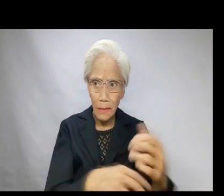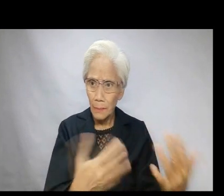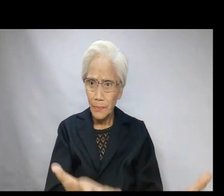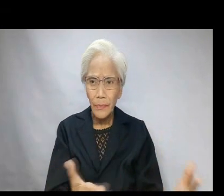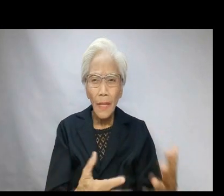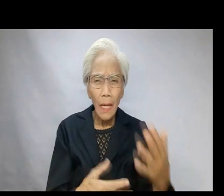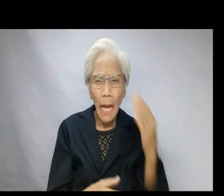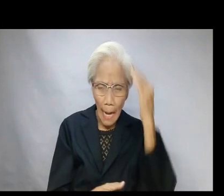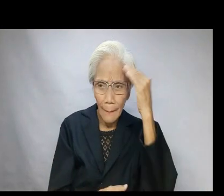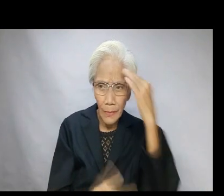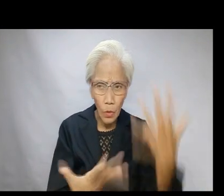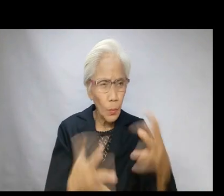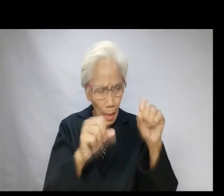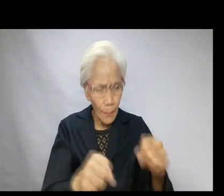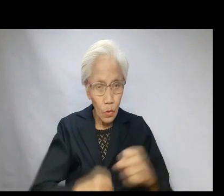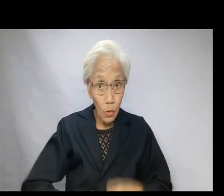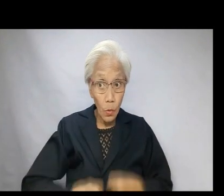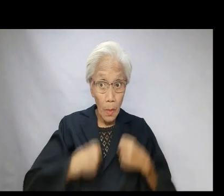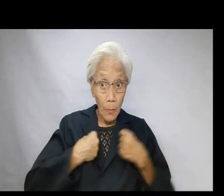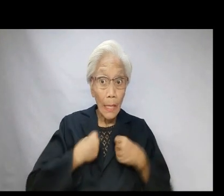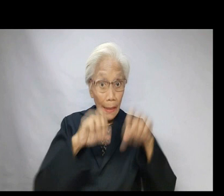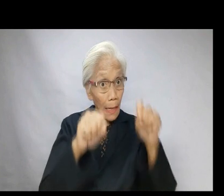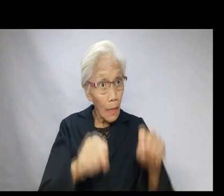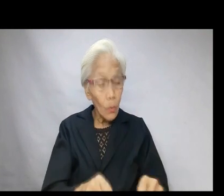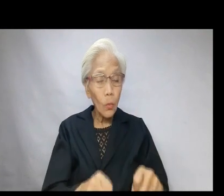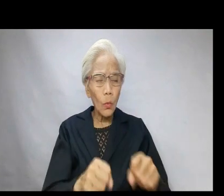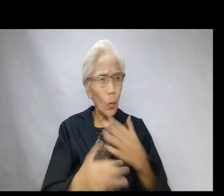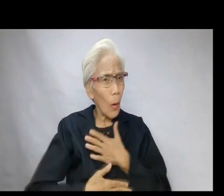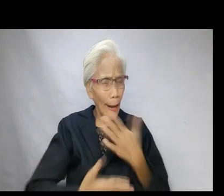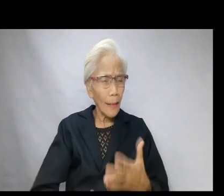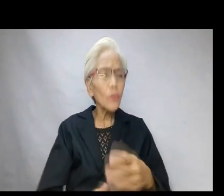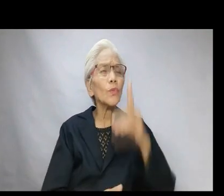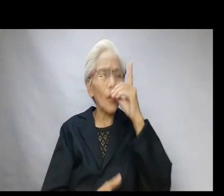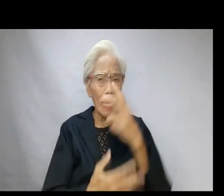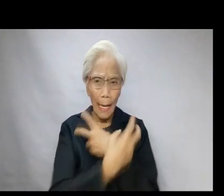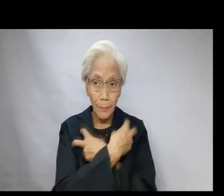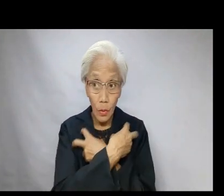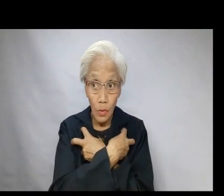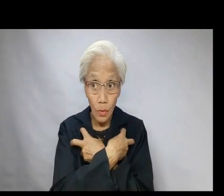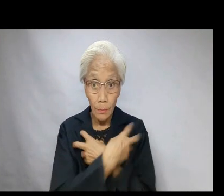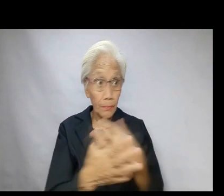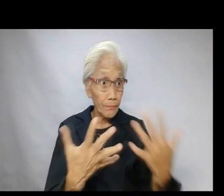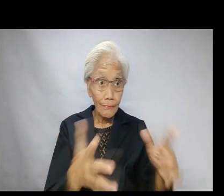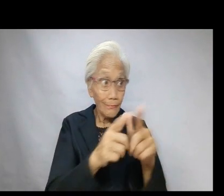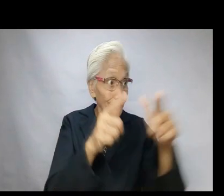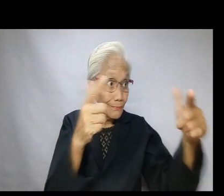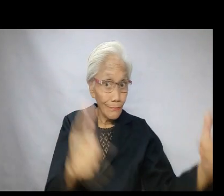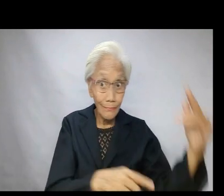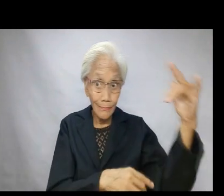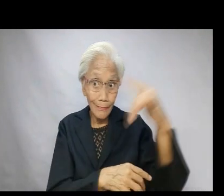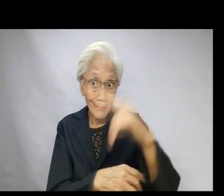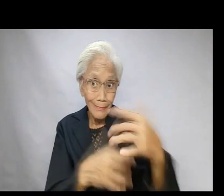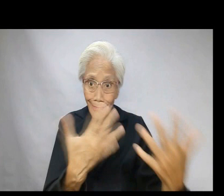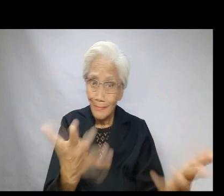phase. Longa Vishu noted that, in order to survive, they were willing to drink poison. On a larger